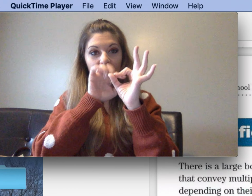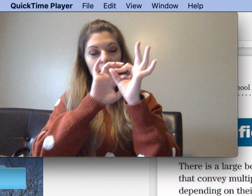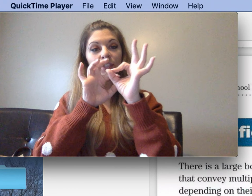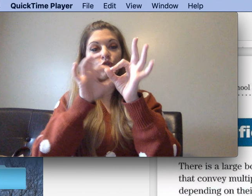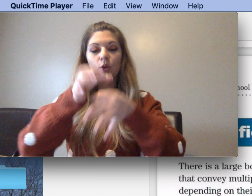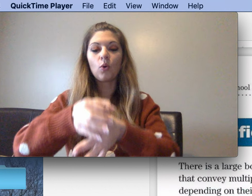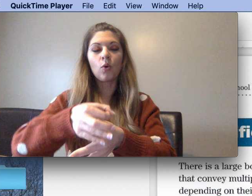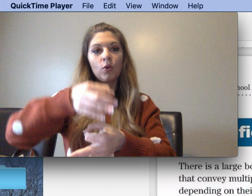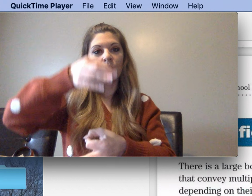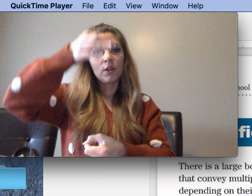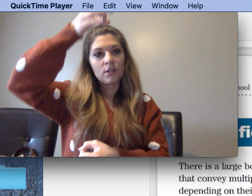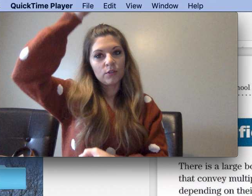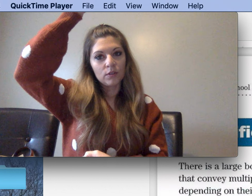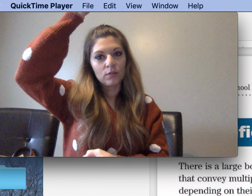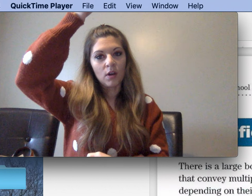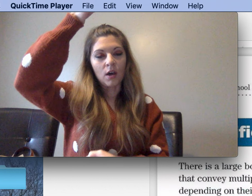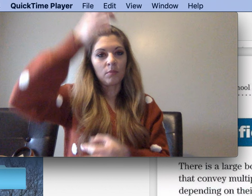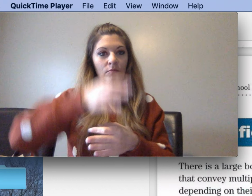or cylindrical,